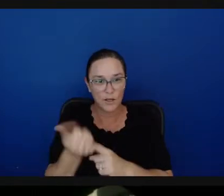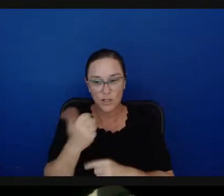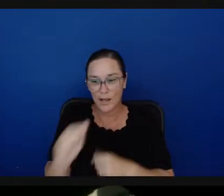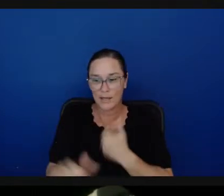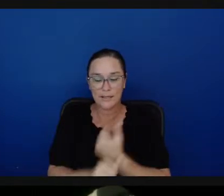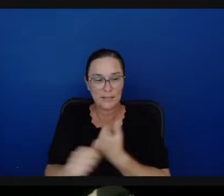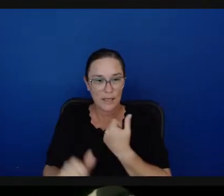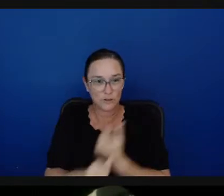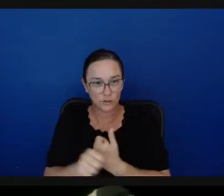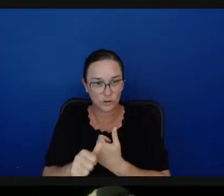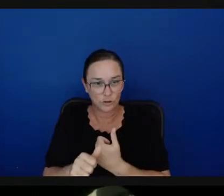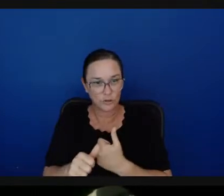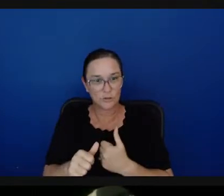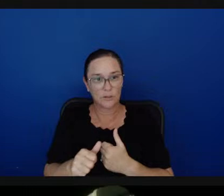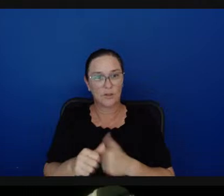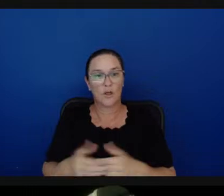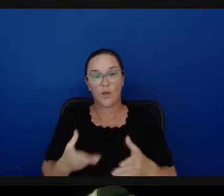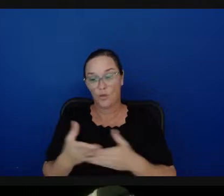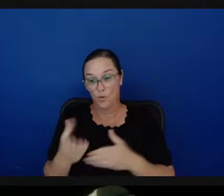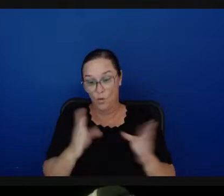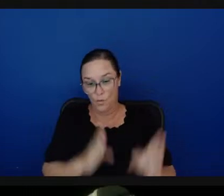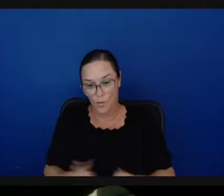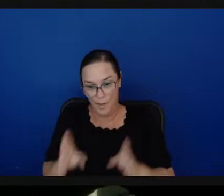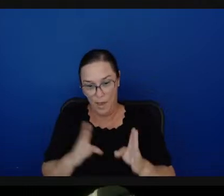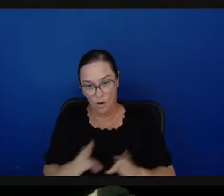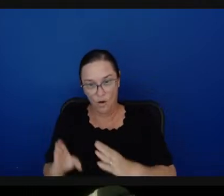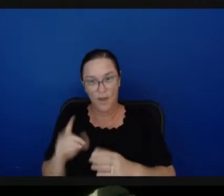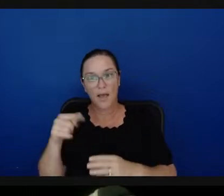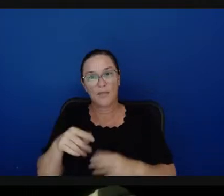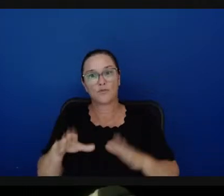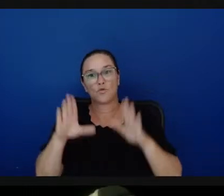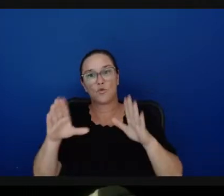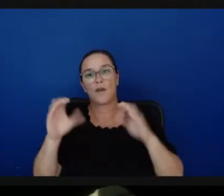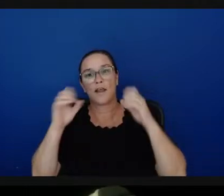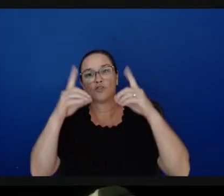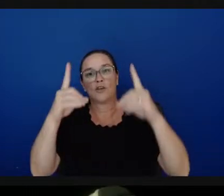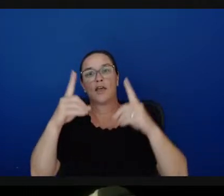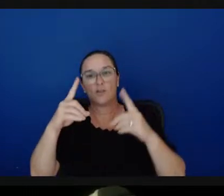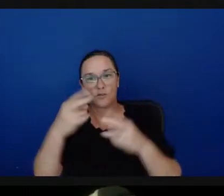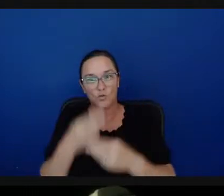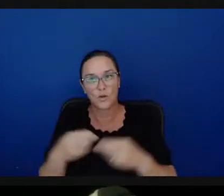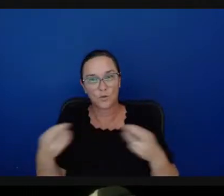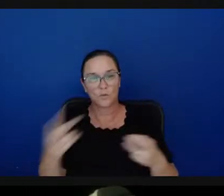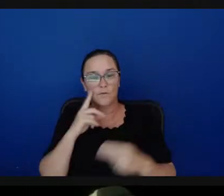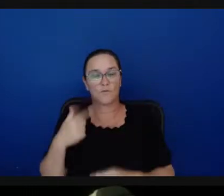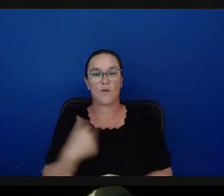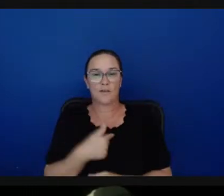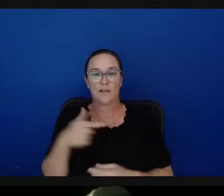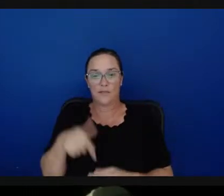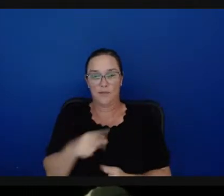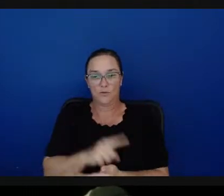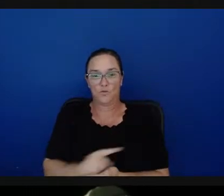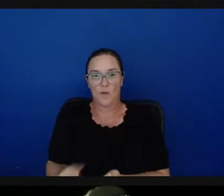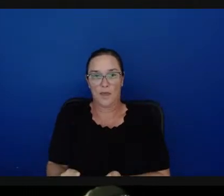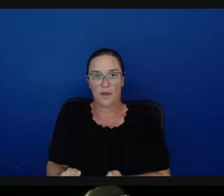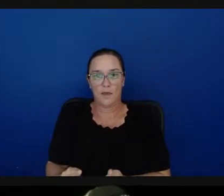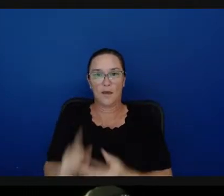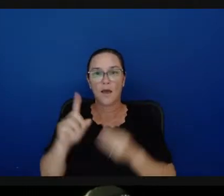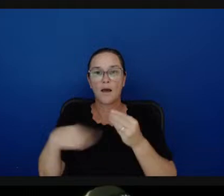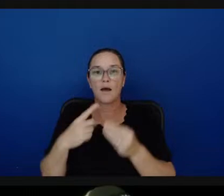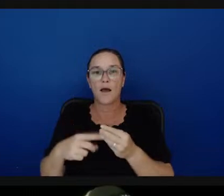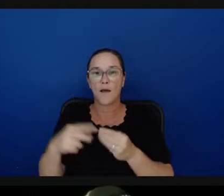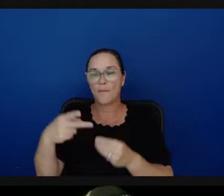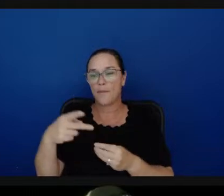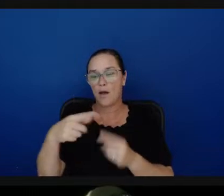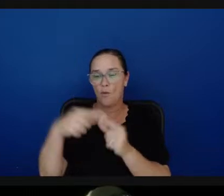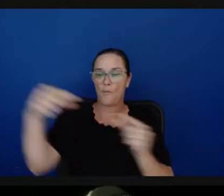response through preparedness. And so this is a great educational tool to talk about this week, spend a little extra time on. But now that that's